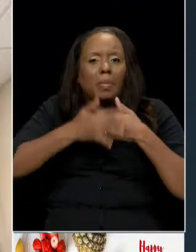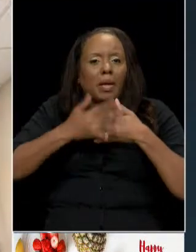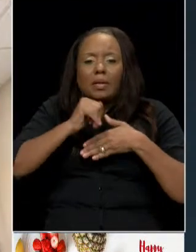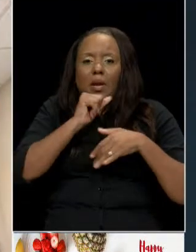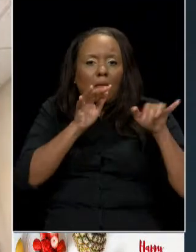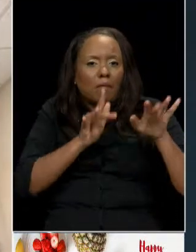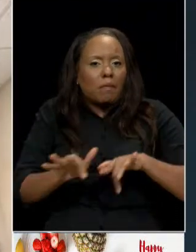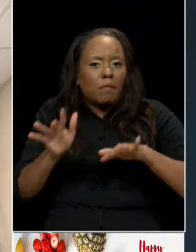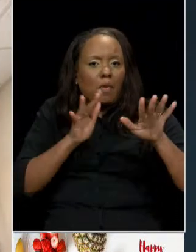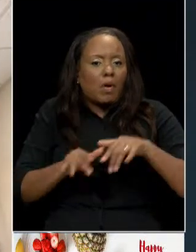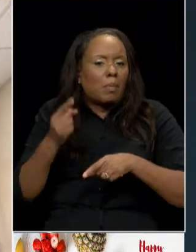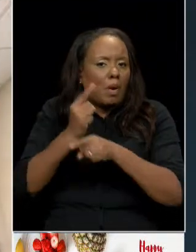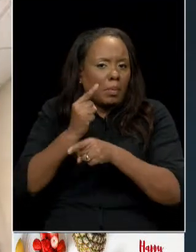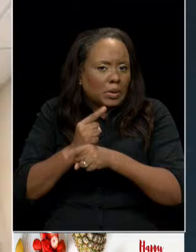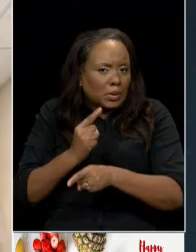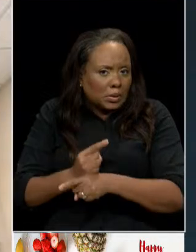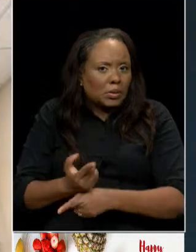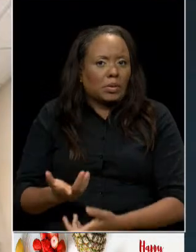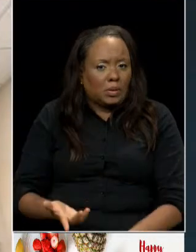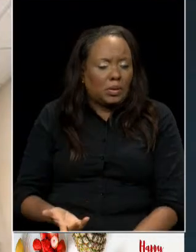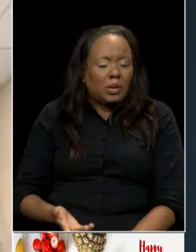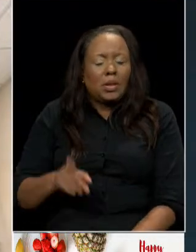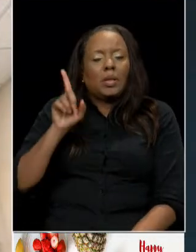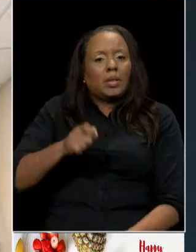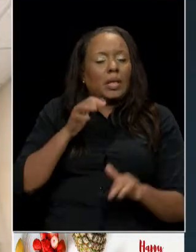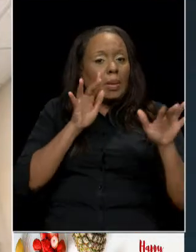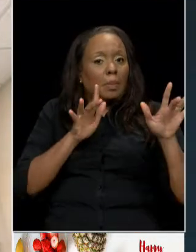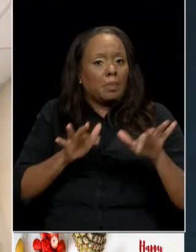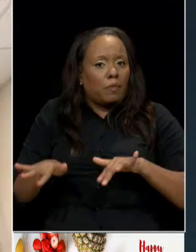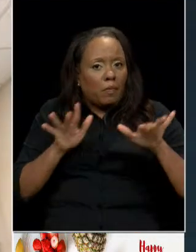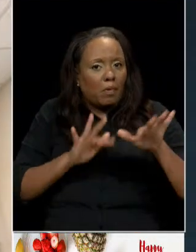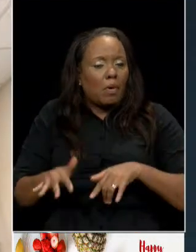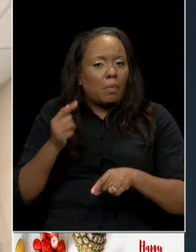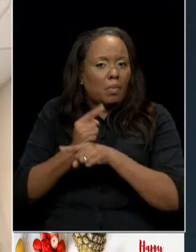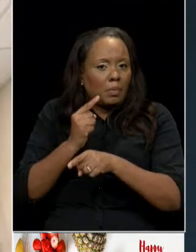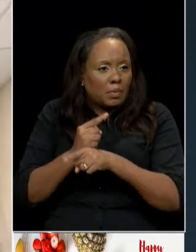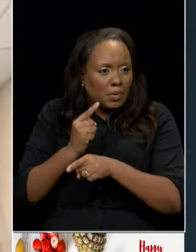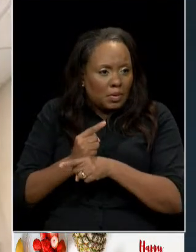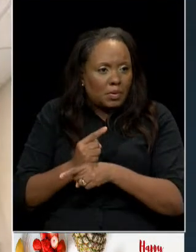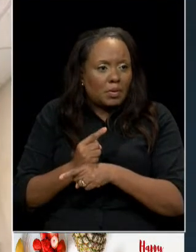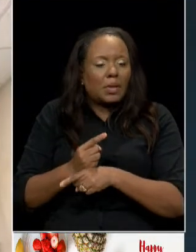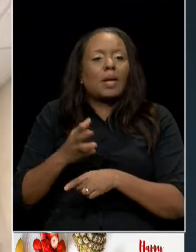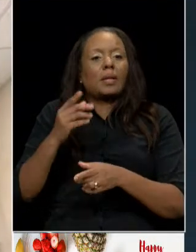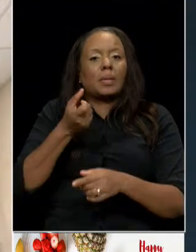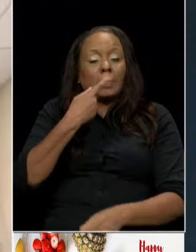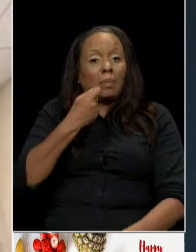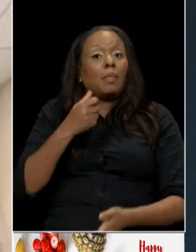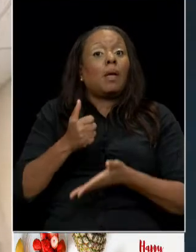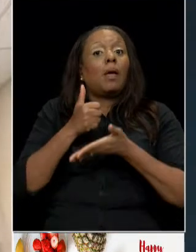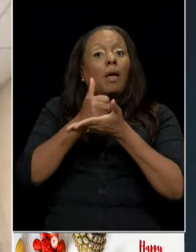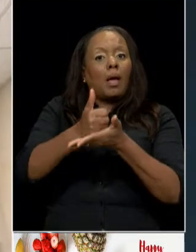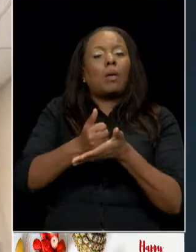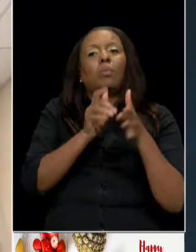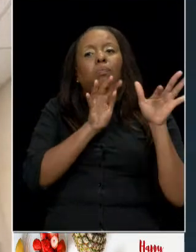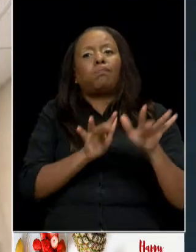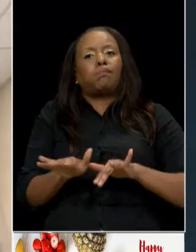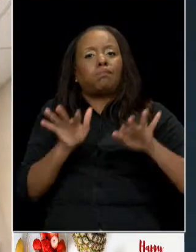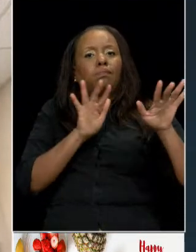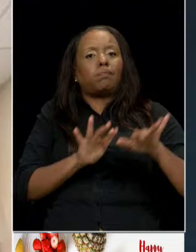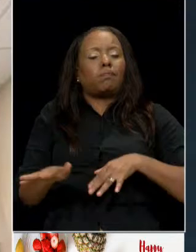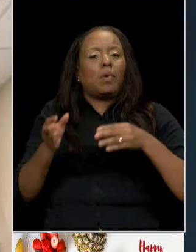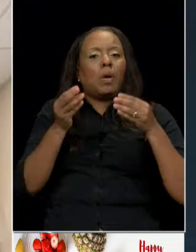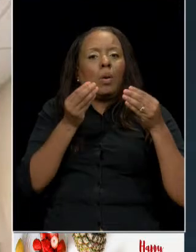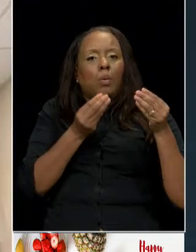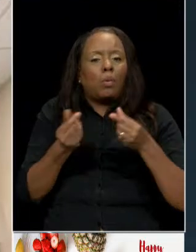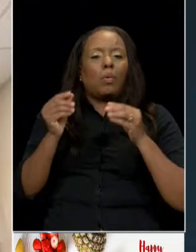penis. With an erection or with arousal, then the blood flow increases, and that's how these medications work. They help to promote that.